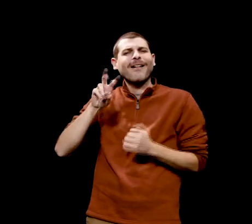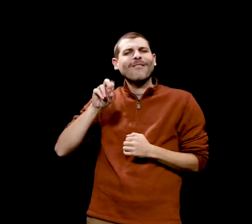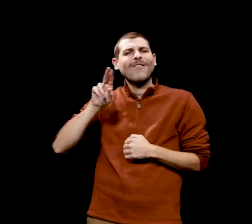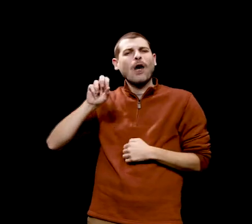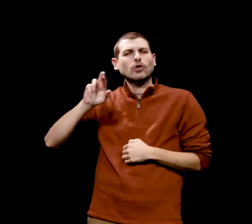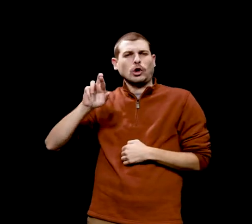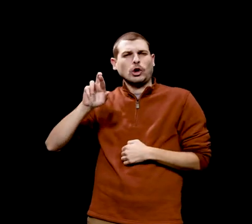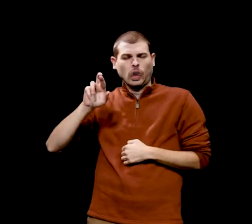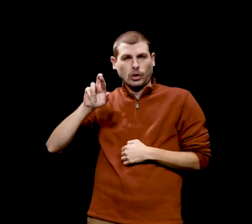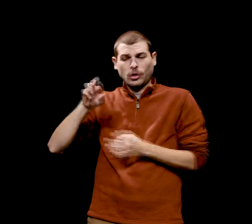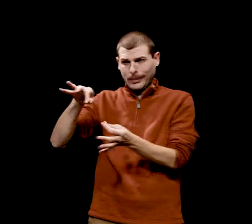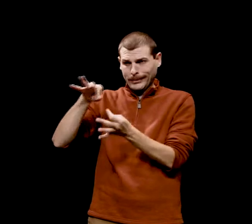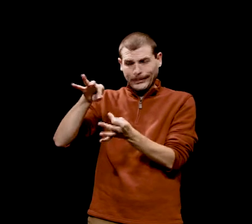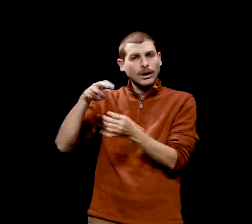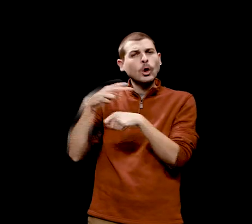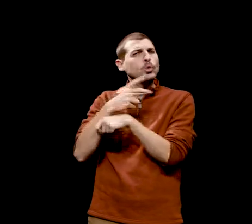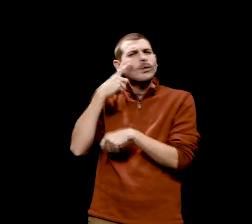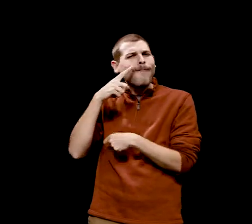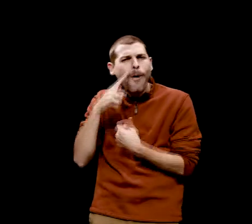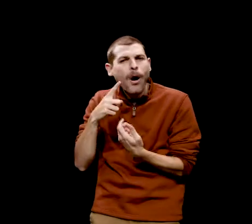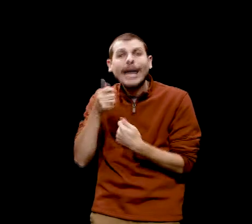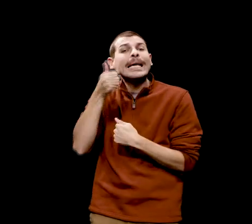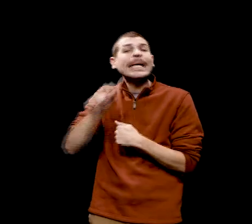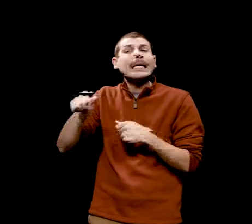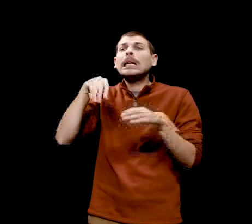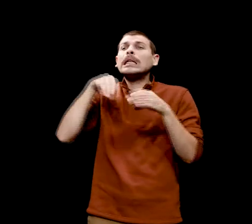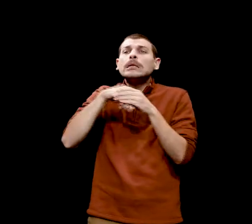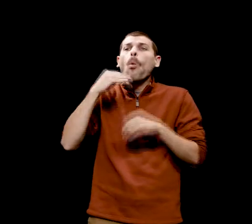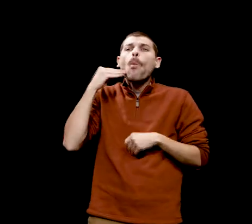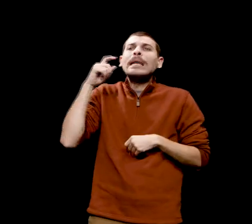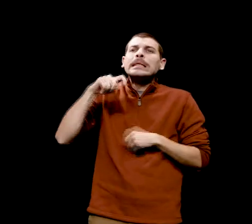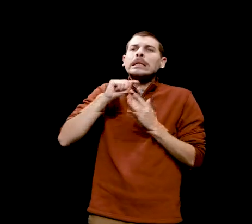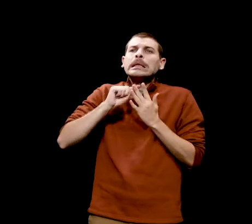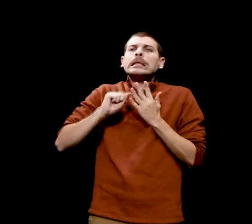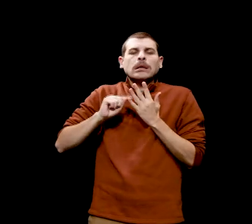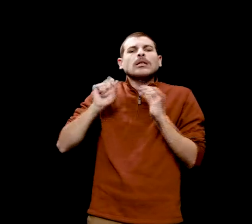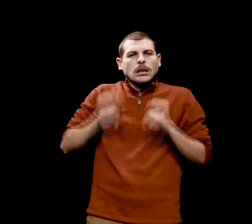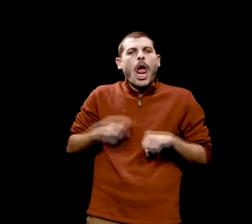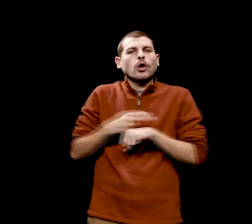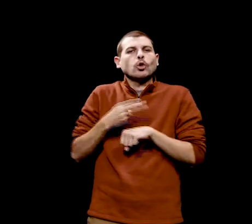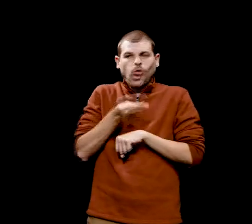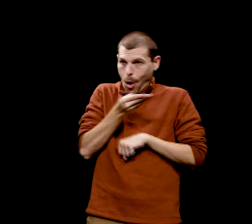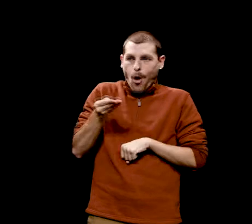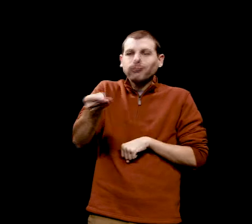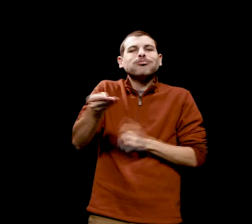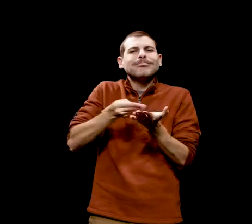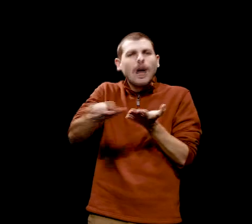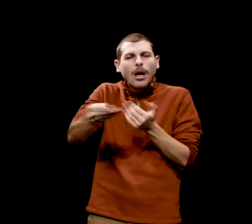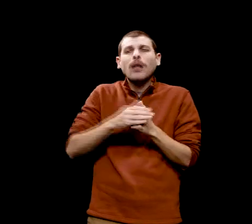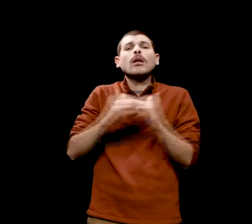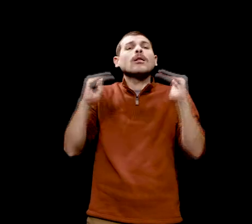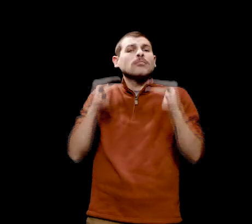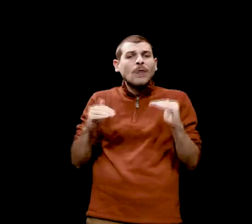seen as a critical household expenditure. We worked with Prosper Portland to stand up a committee and economic resilience task